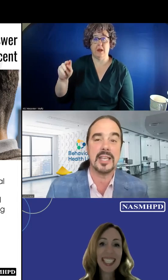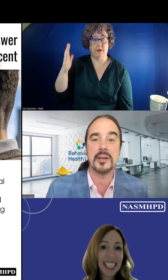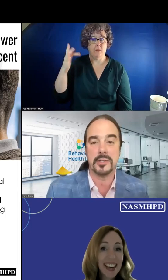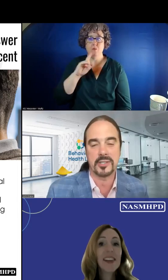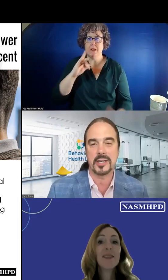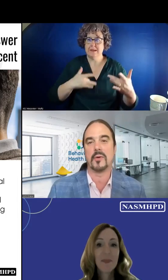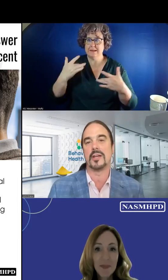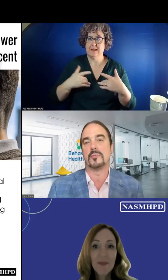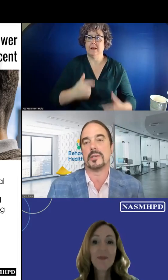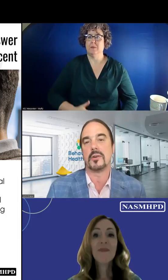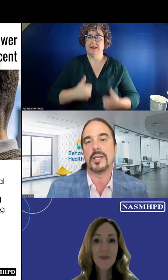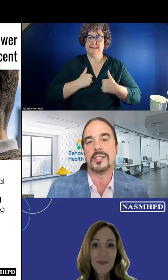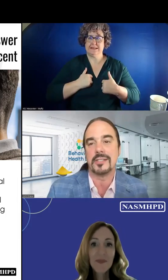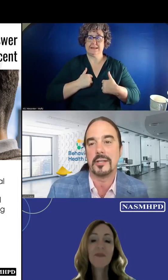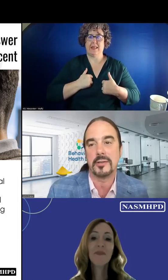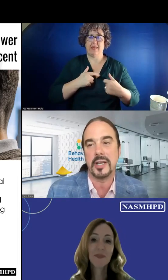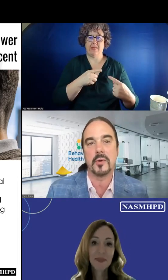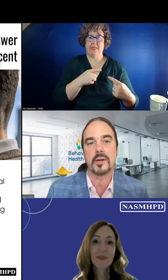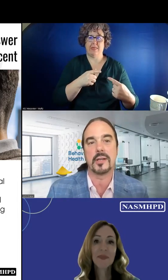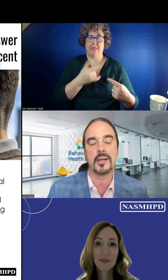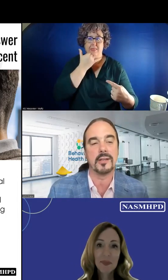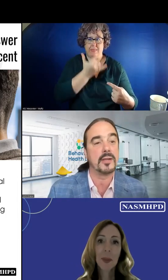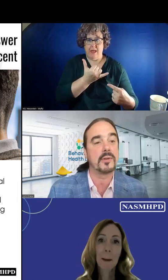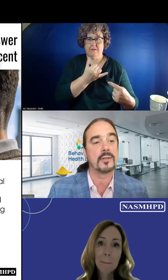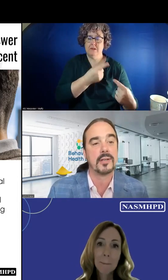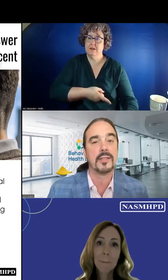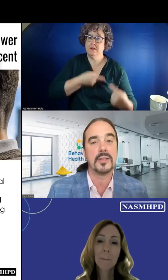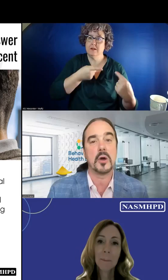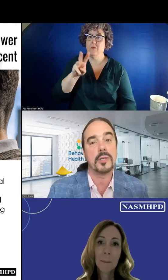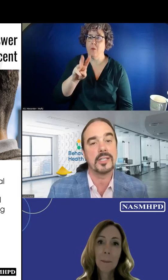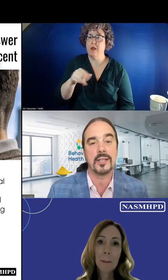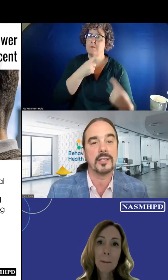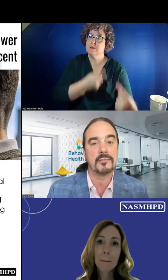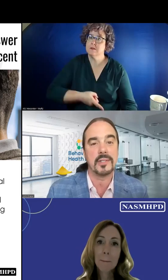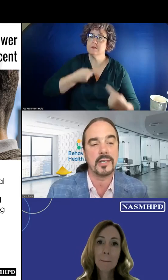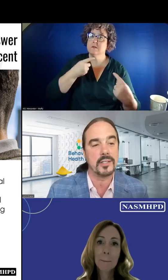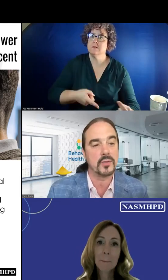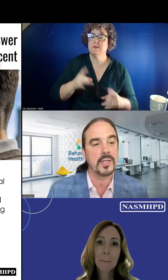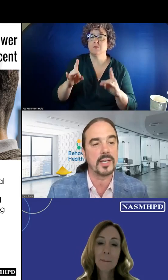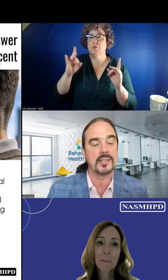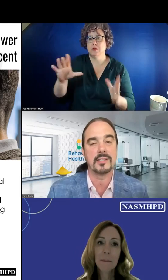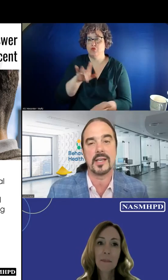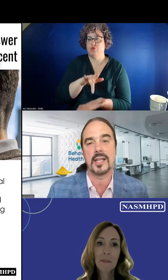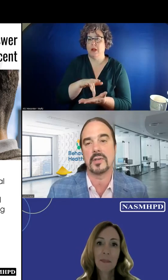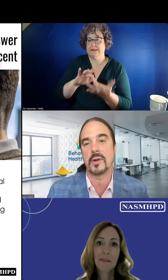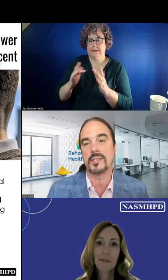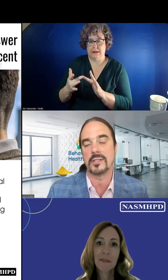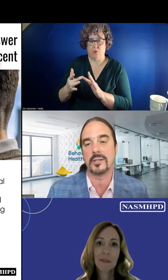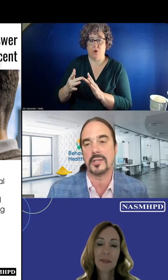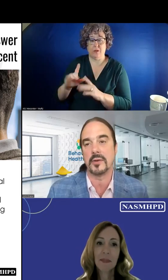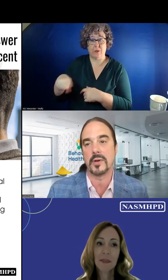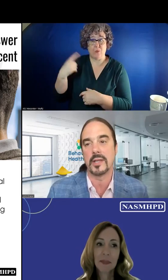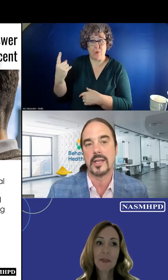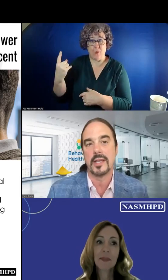many years to get a Wyoming crisis center in the network. They were the only state in 2019 to not have a crisis